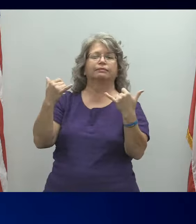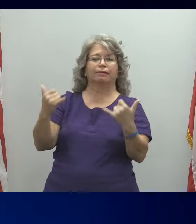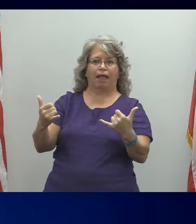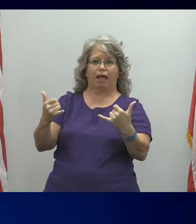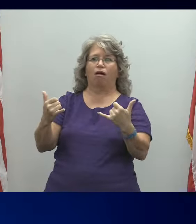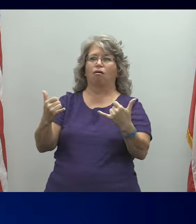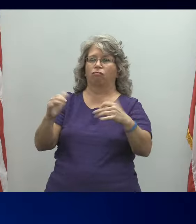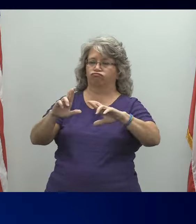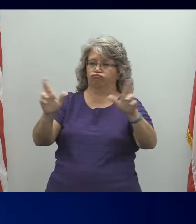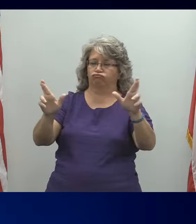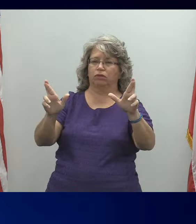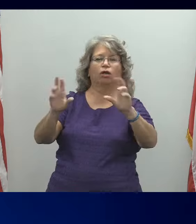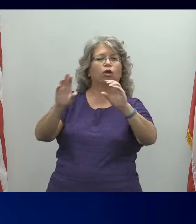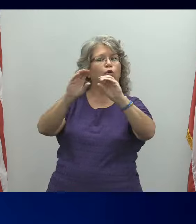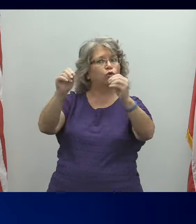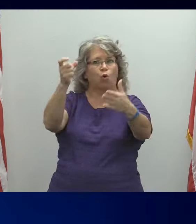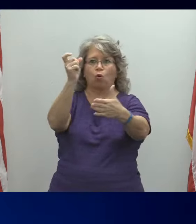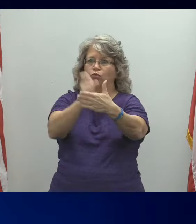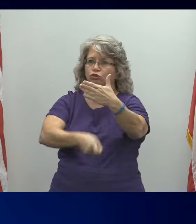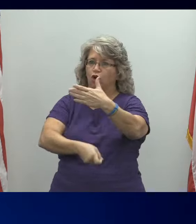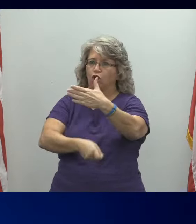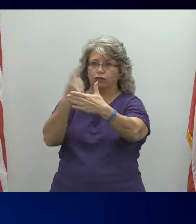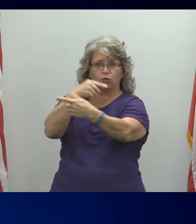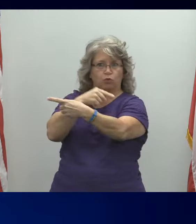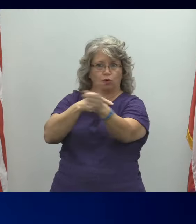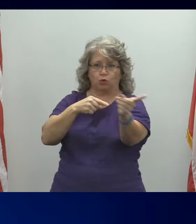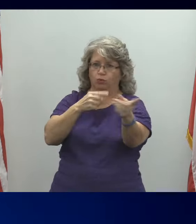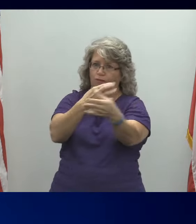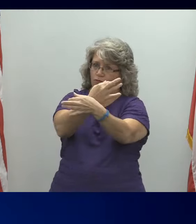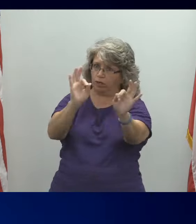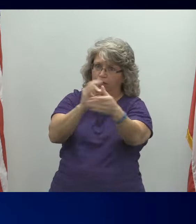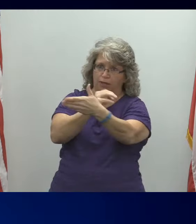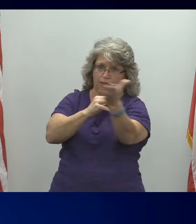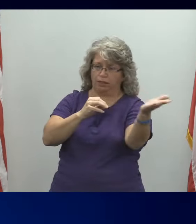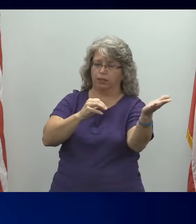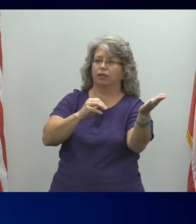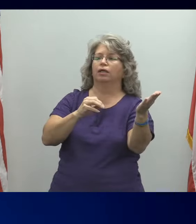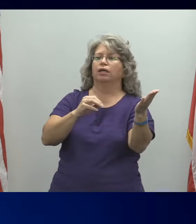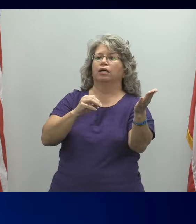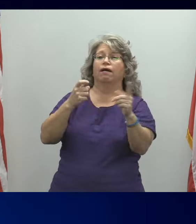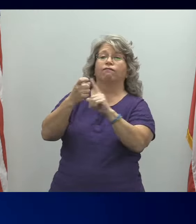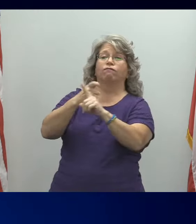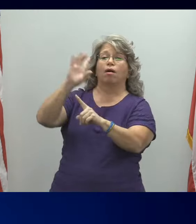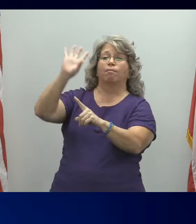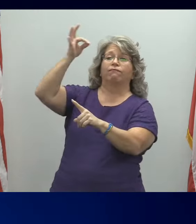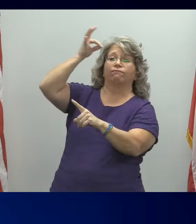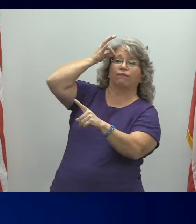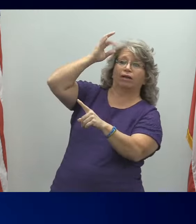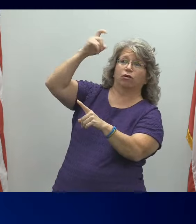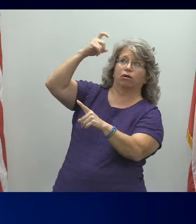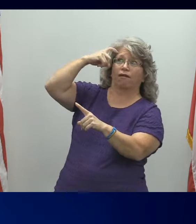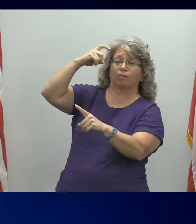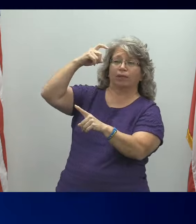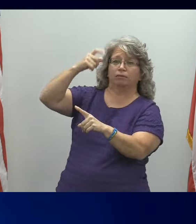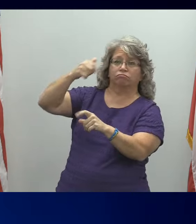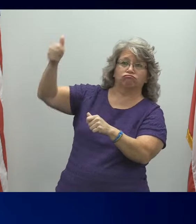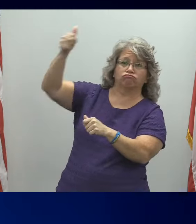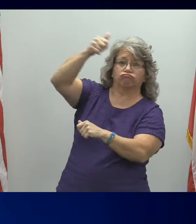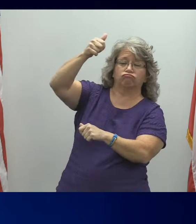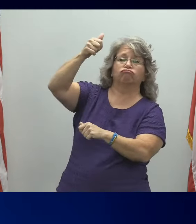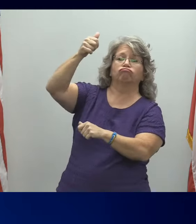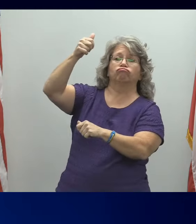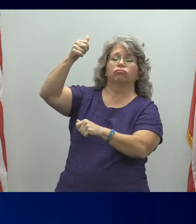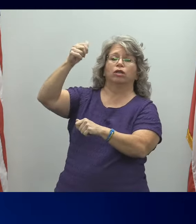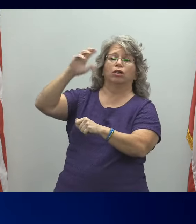no cost to you at all. And this is in an effort for the federal government to increase testing nationwide. You